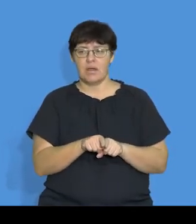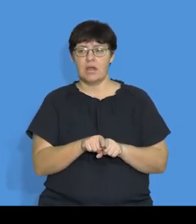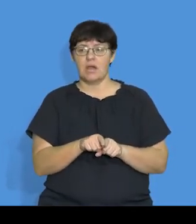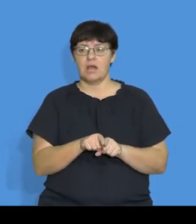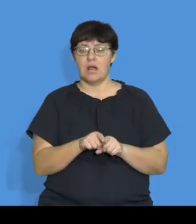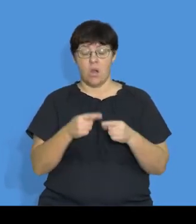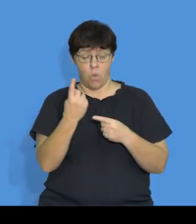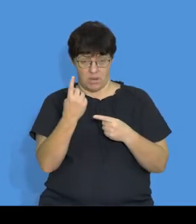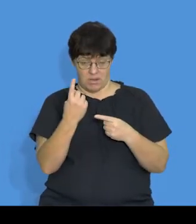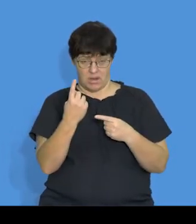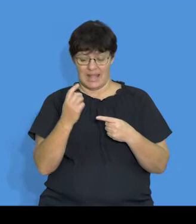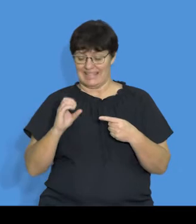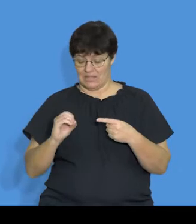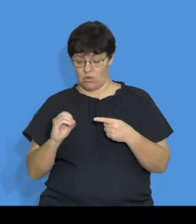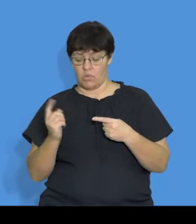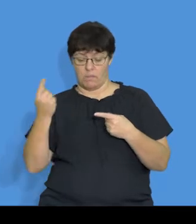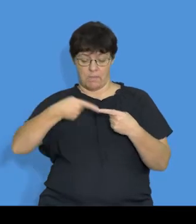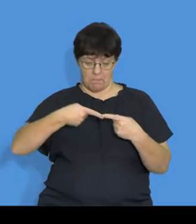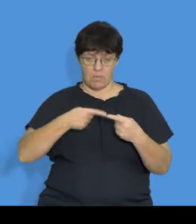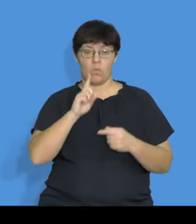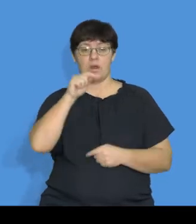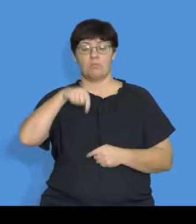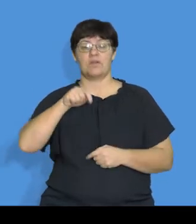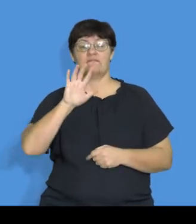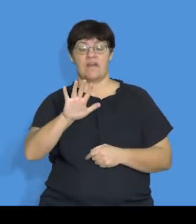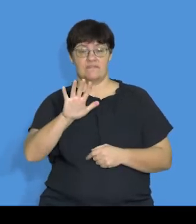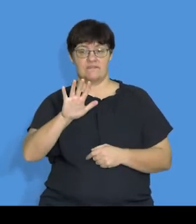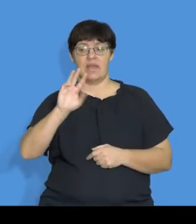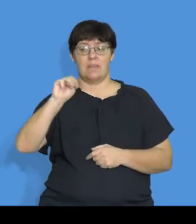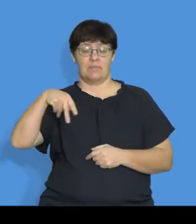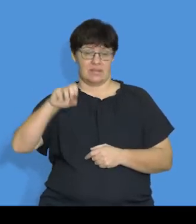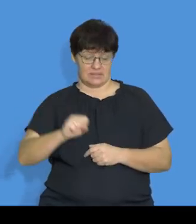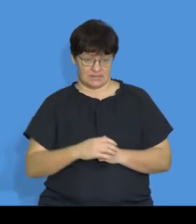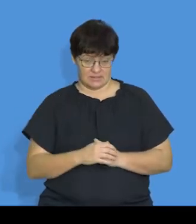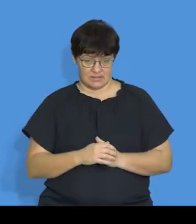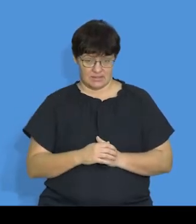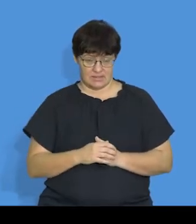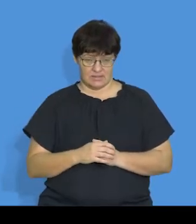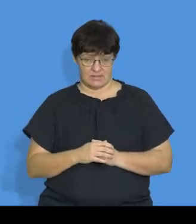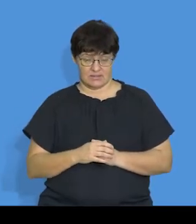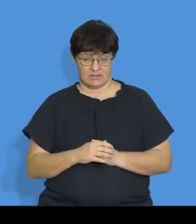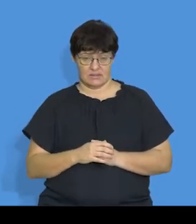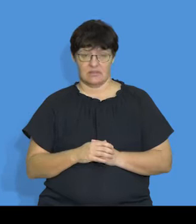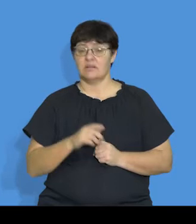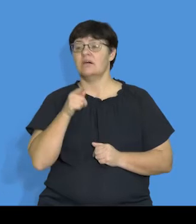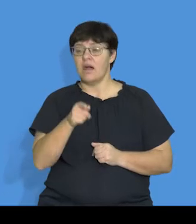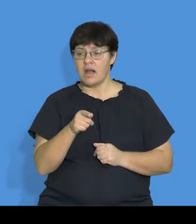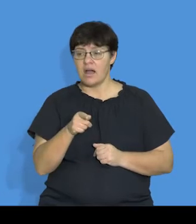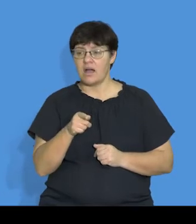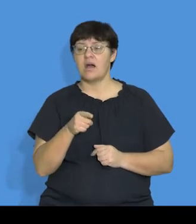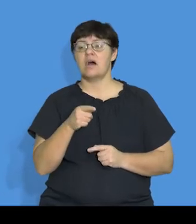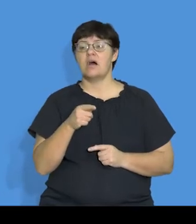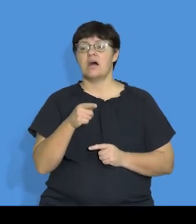switch, it changed from 0 to 1.5 amperes. And also, what is it that we observe? The bulb is